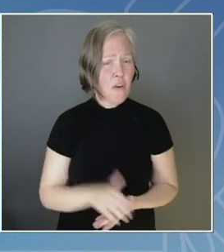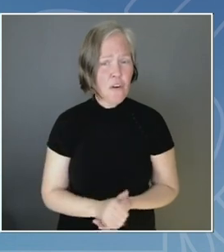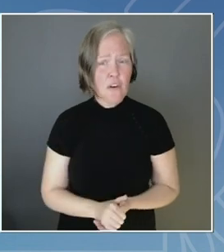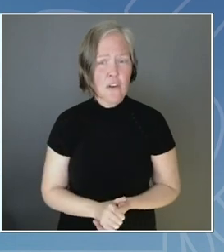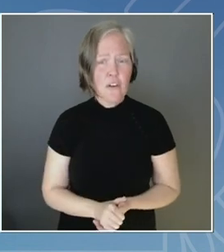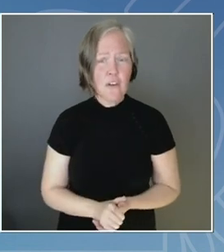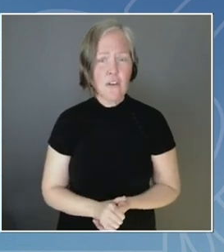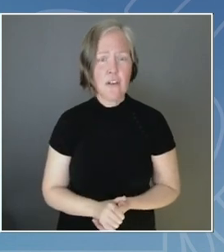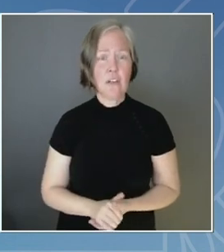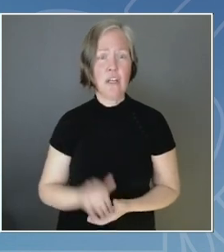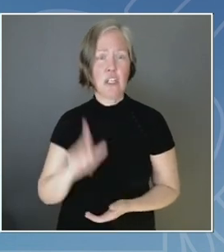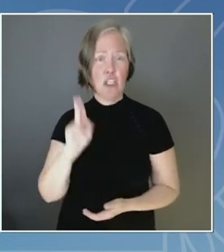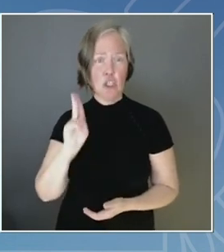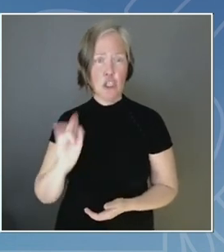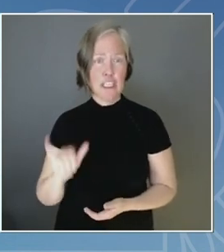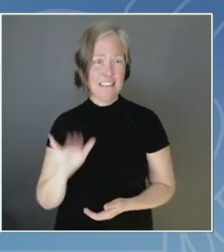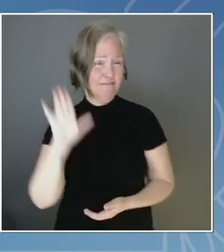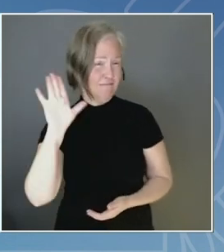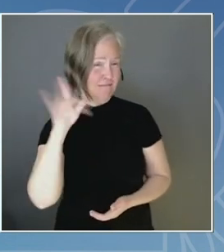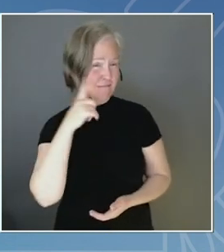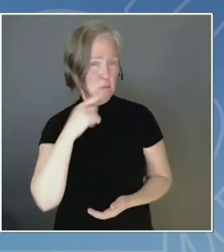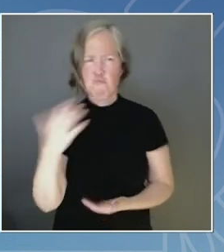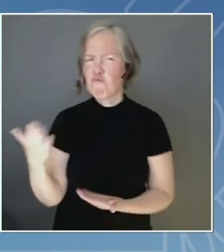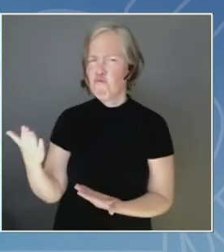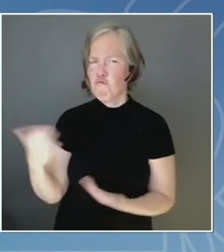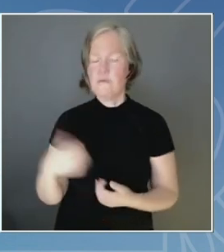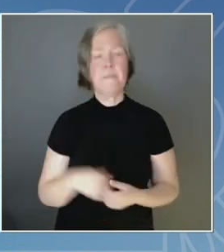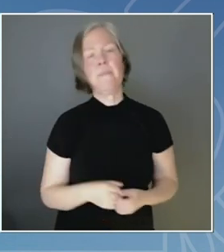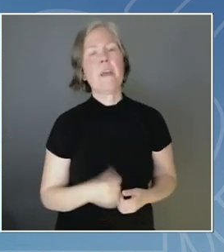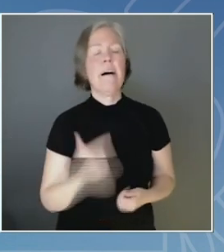If I may, Richard, I just want to add that